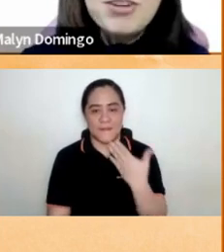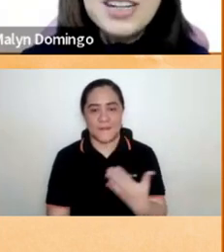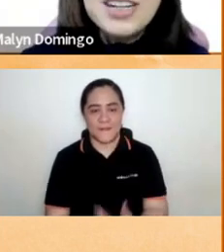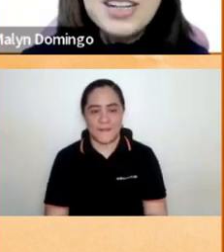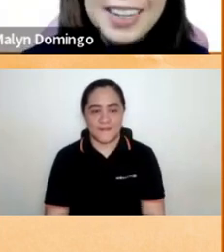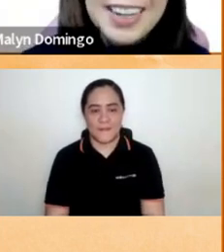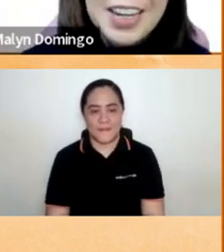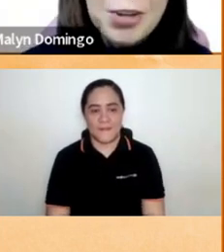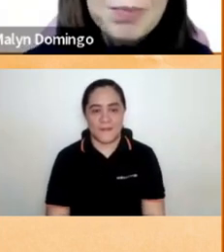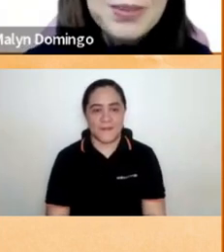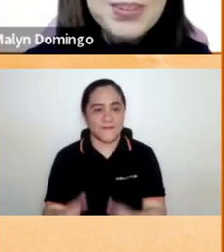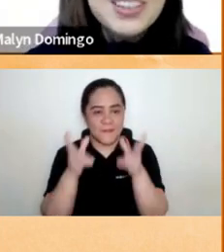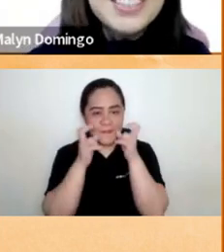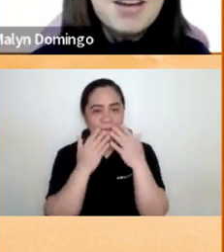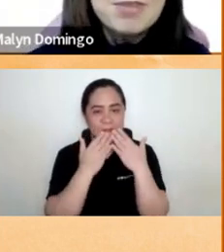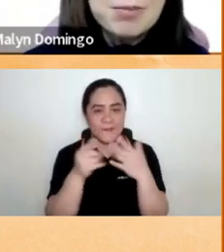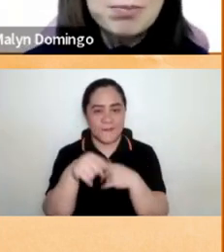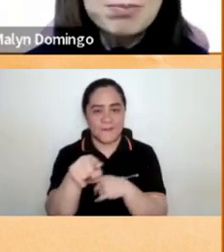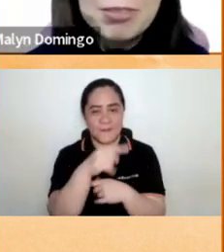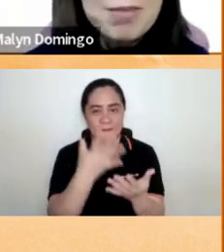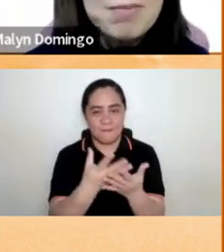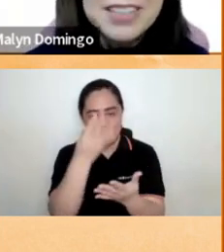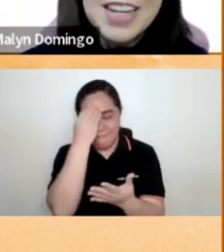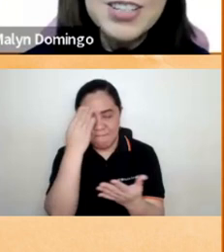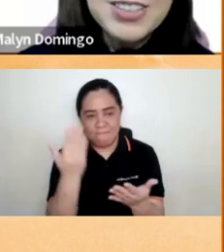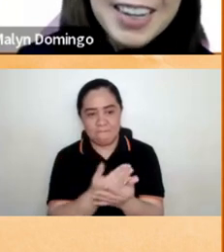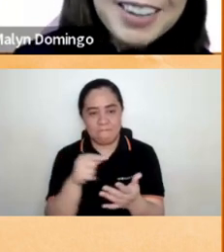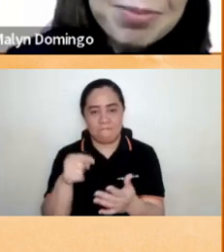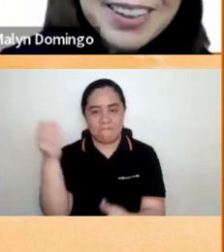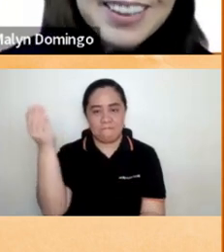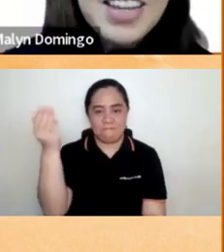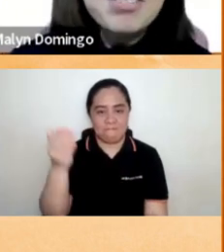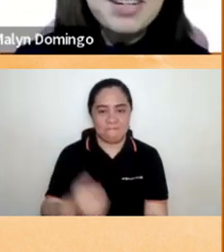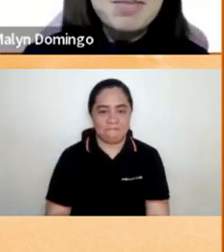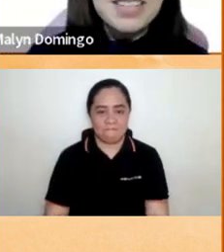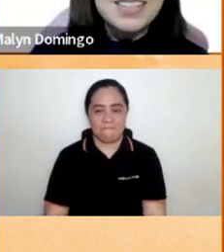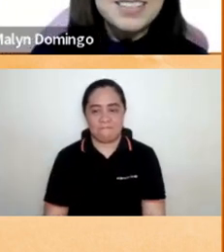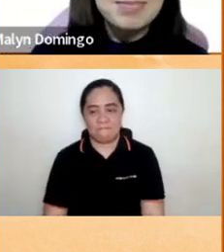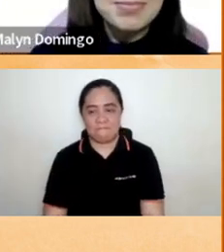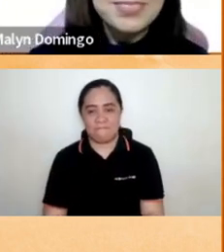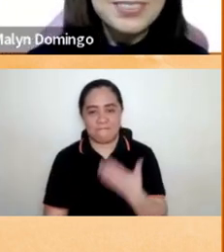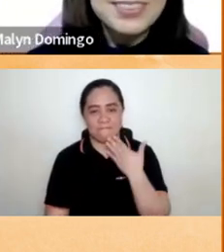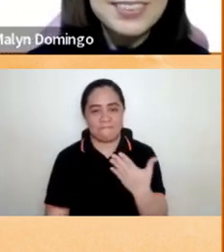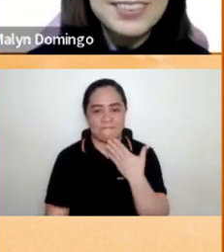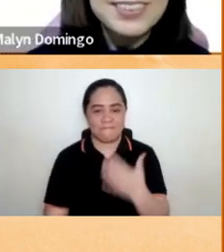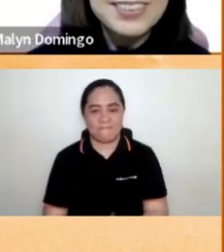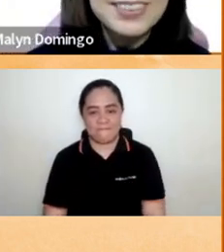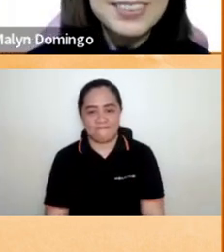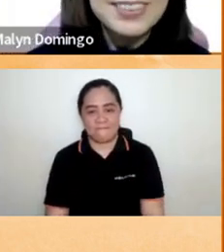Thank you for listening. I hope you learned something from our session today. Thank you very much.